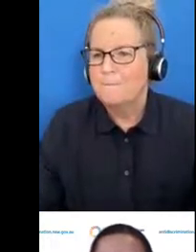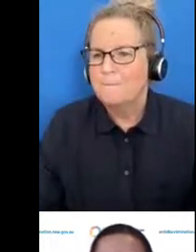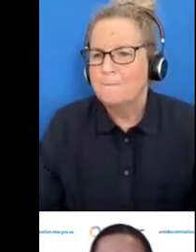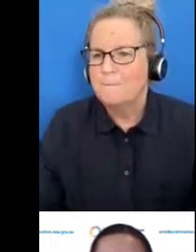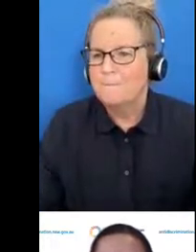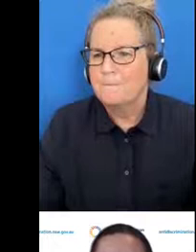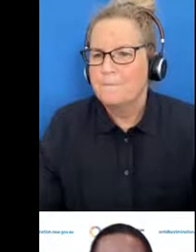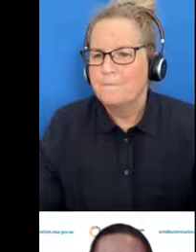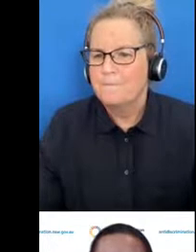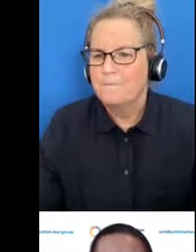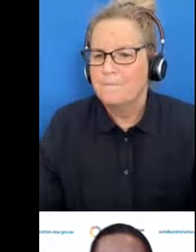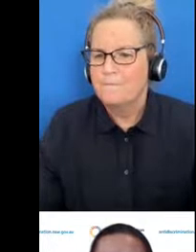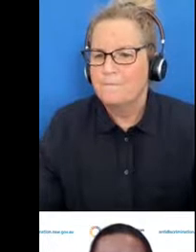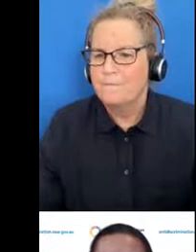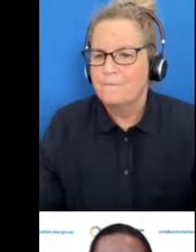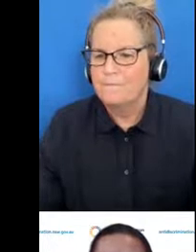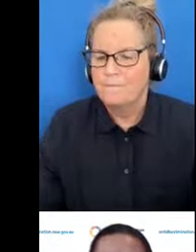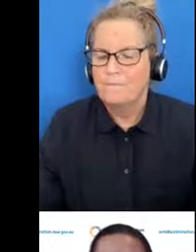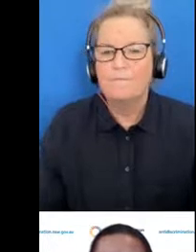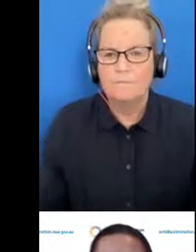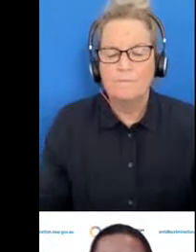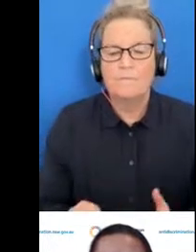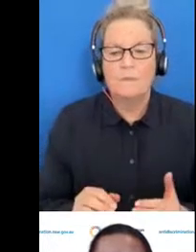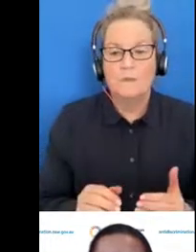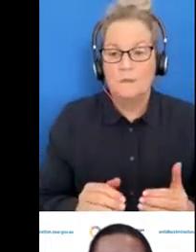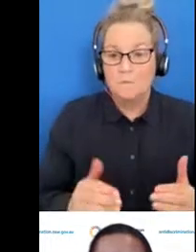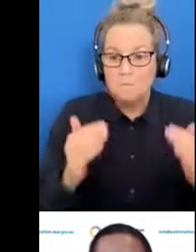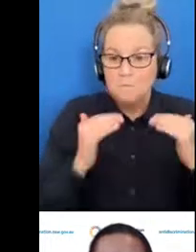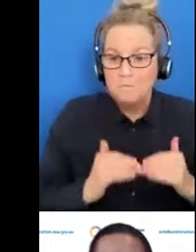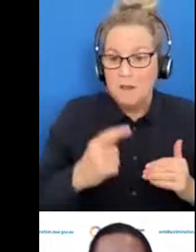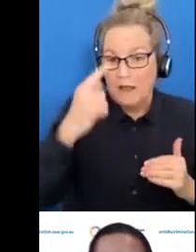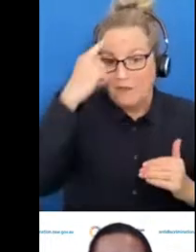Thanks, Molai. I think we're going to go straight into the first video.